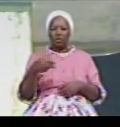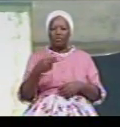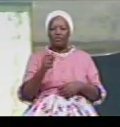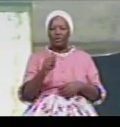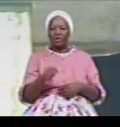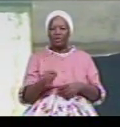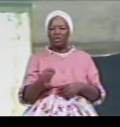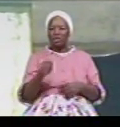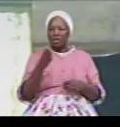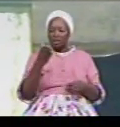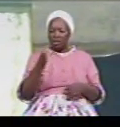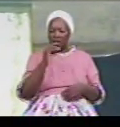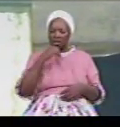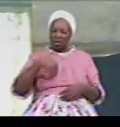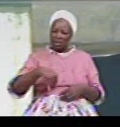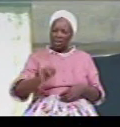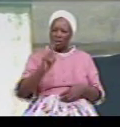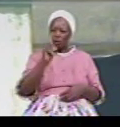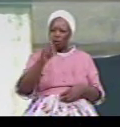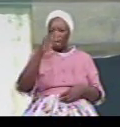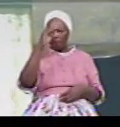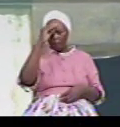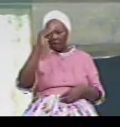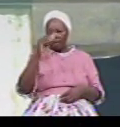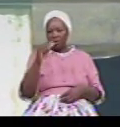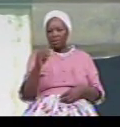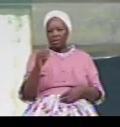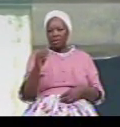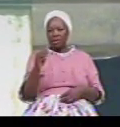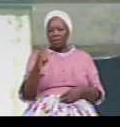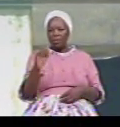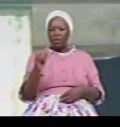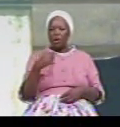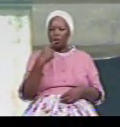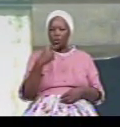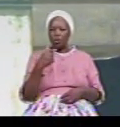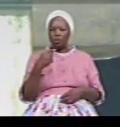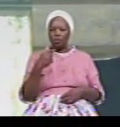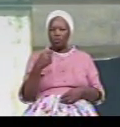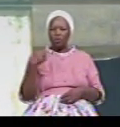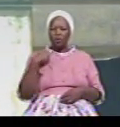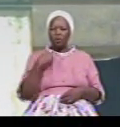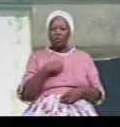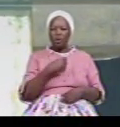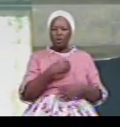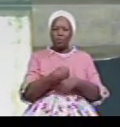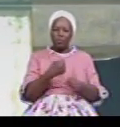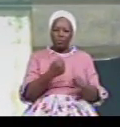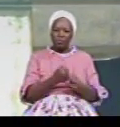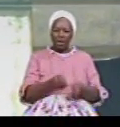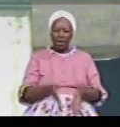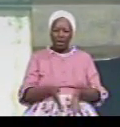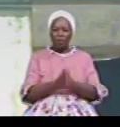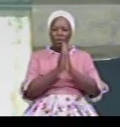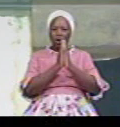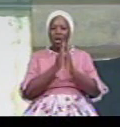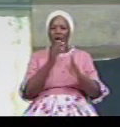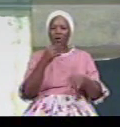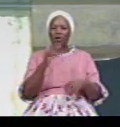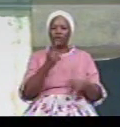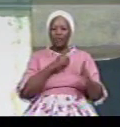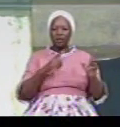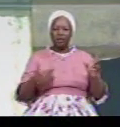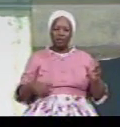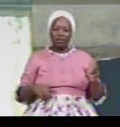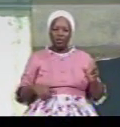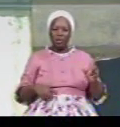yet one man by whom we may inquire of the Lord. But